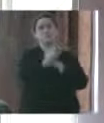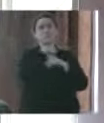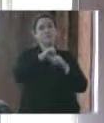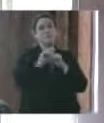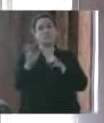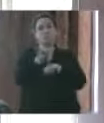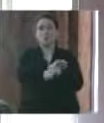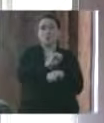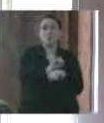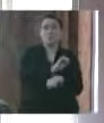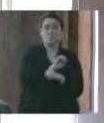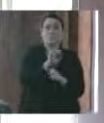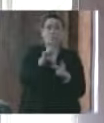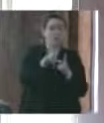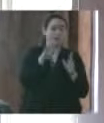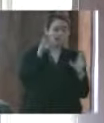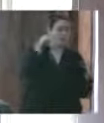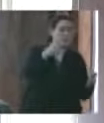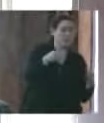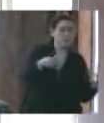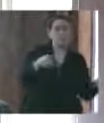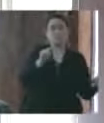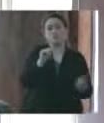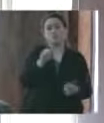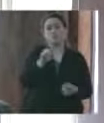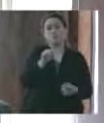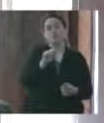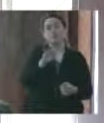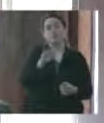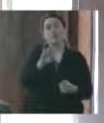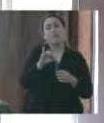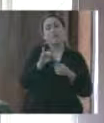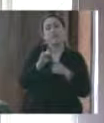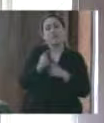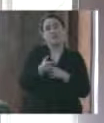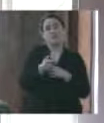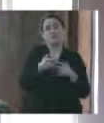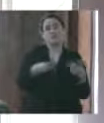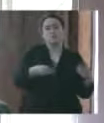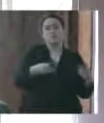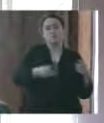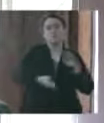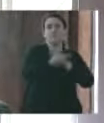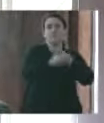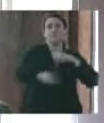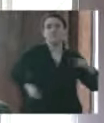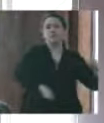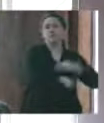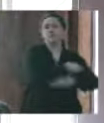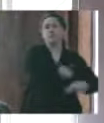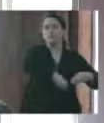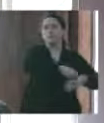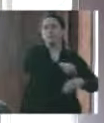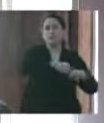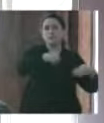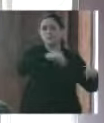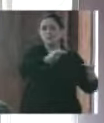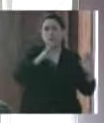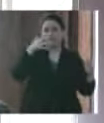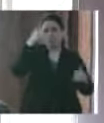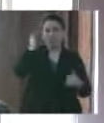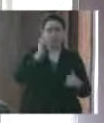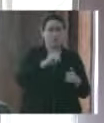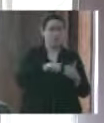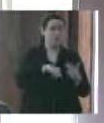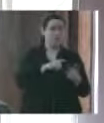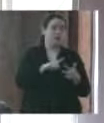whether it be in the biodiversity area for some of the forest lands for the tigers, whether it be in other efforts